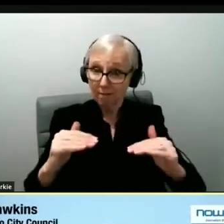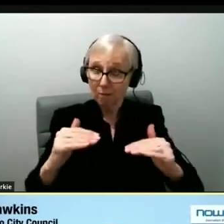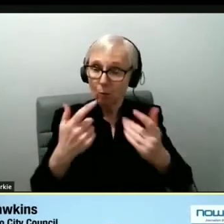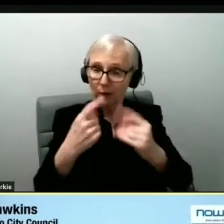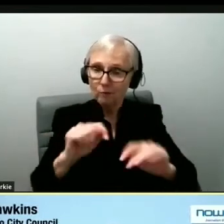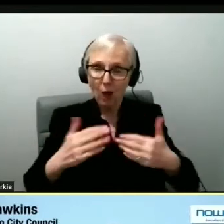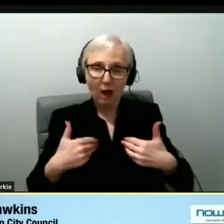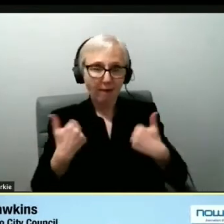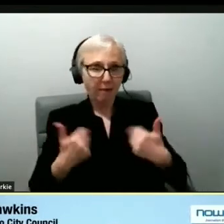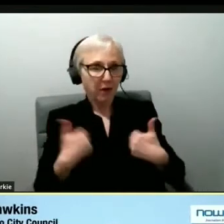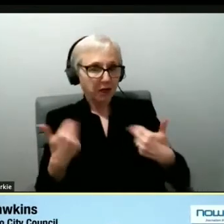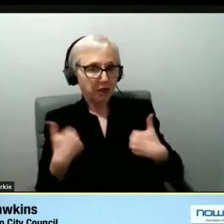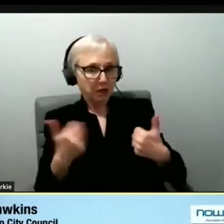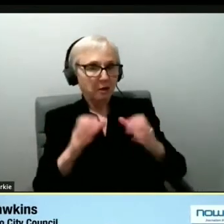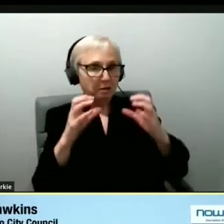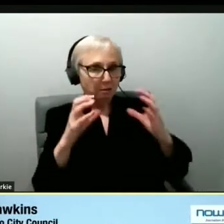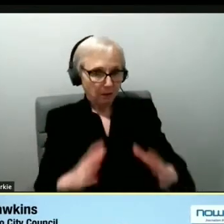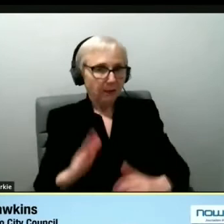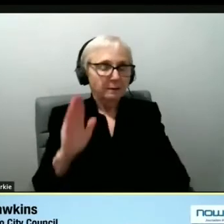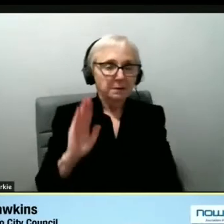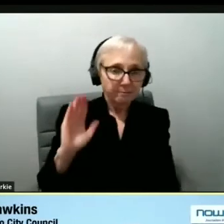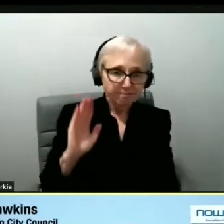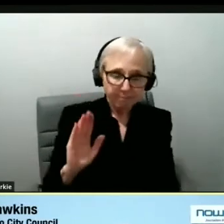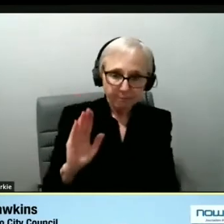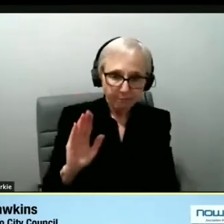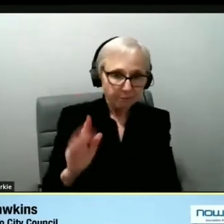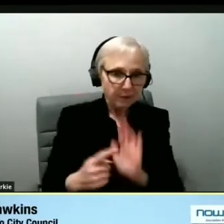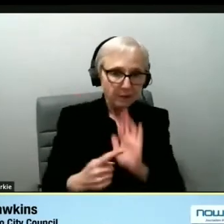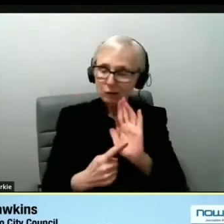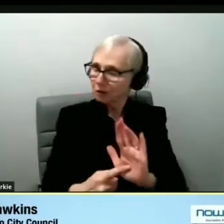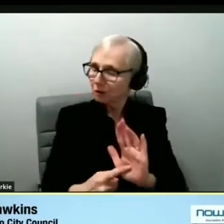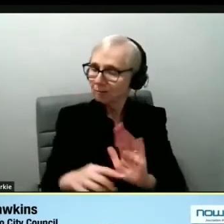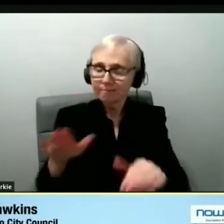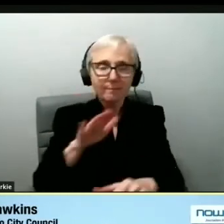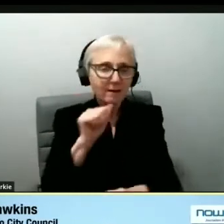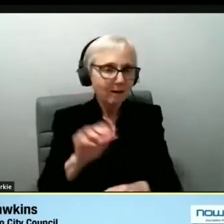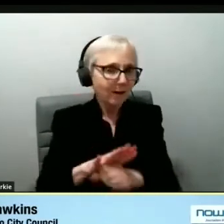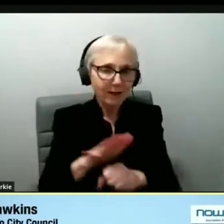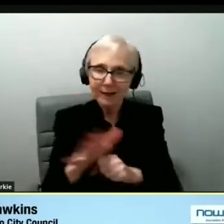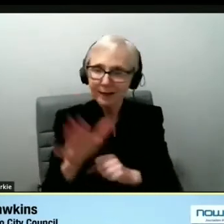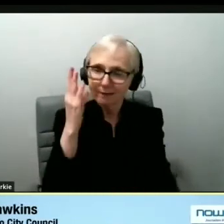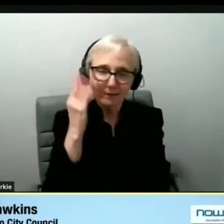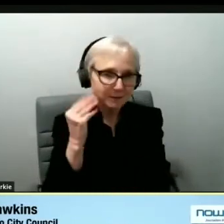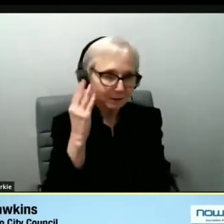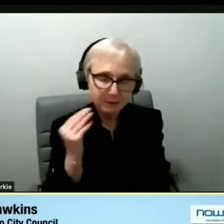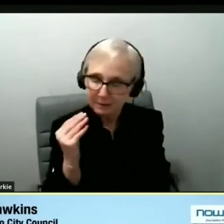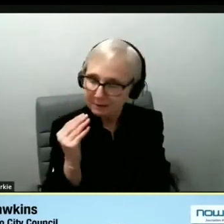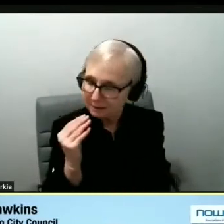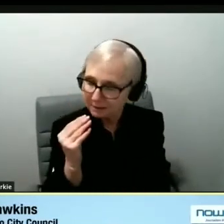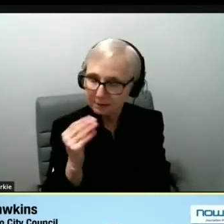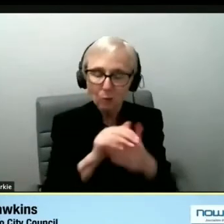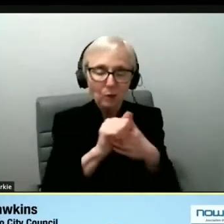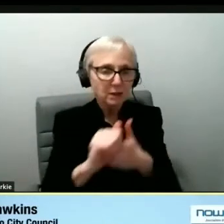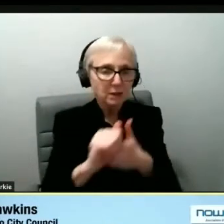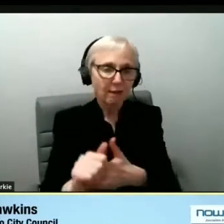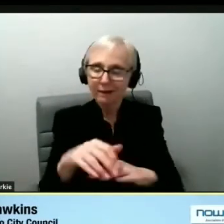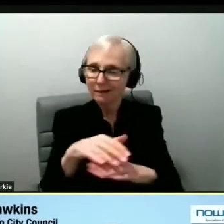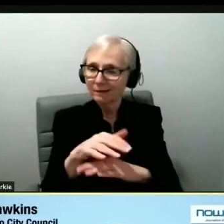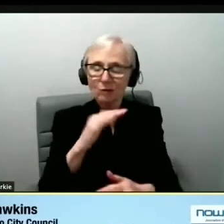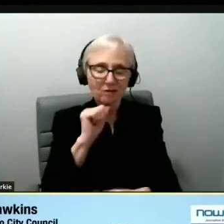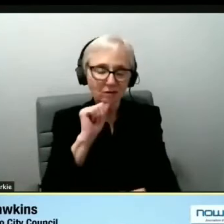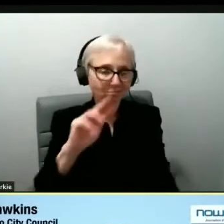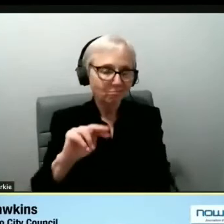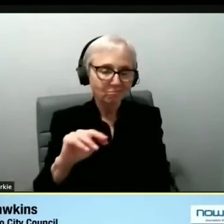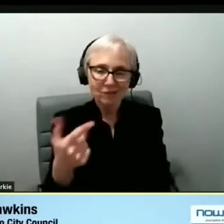young candidates in the past, and they've shown inexperience, immaturity, which has led to ineffective leadership